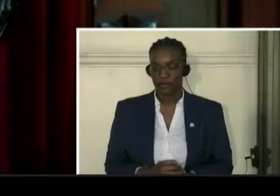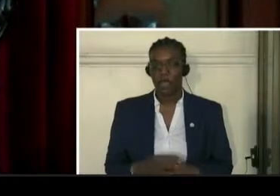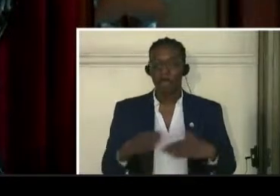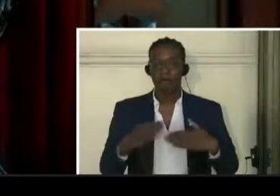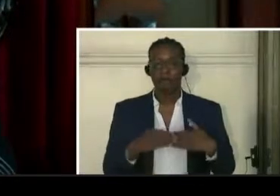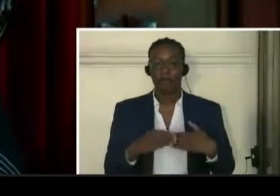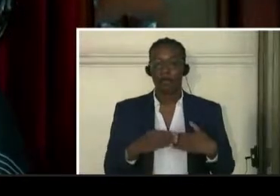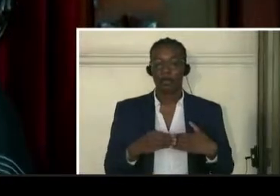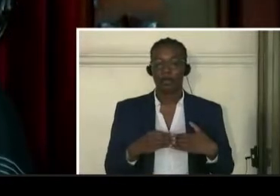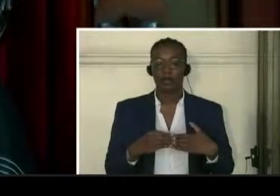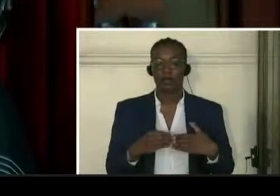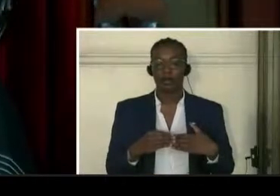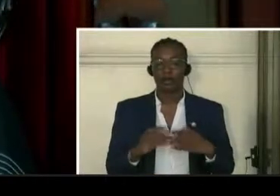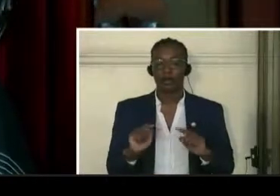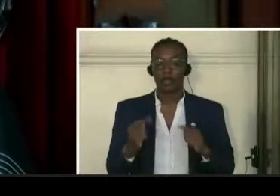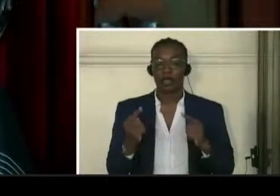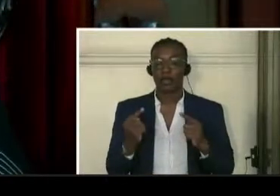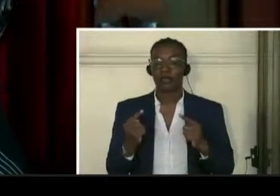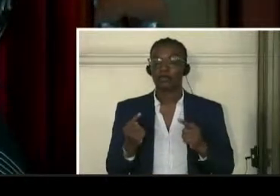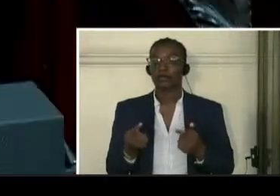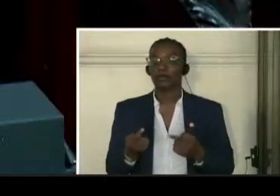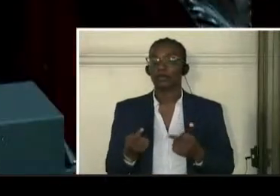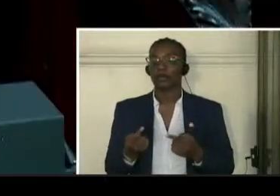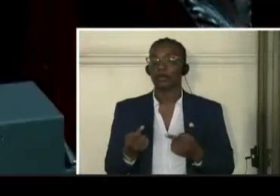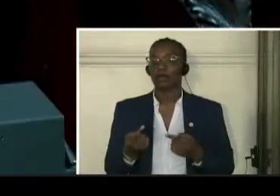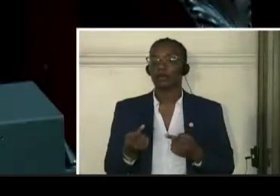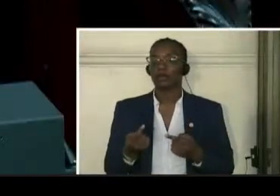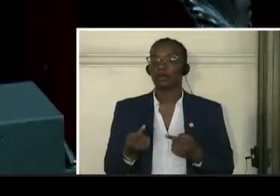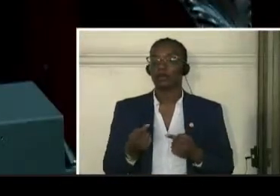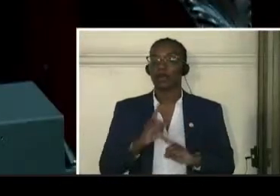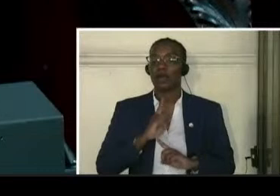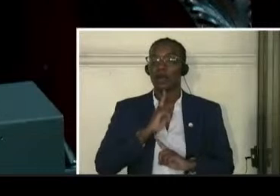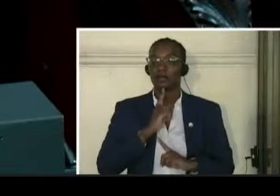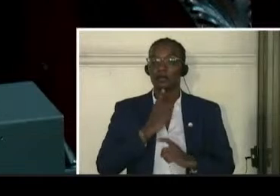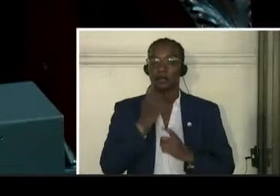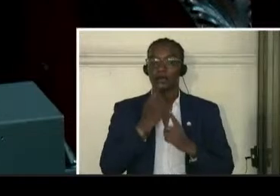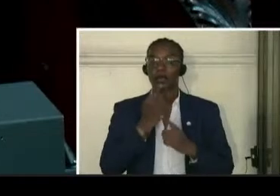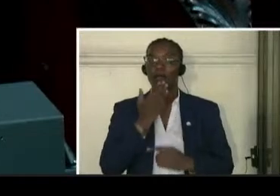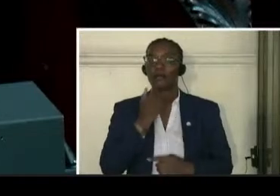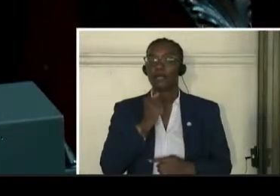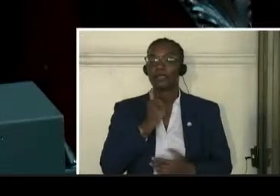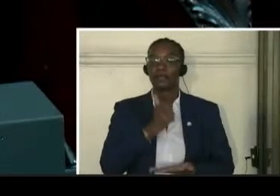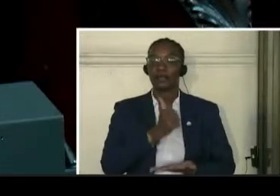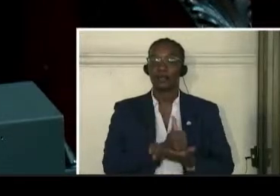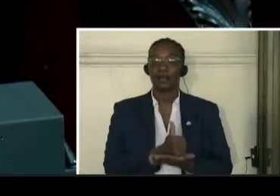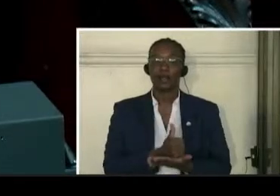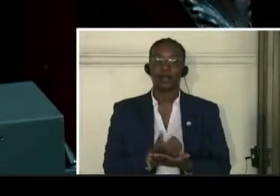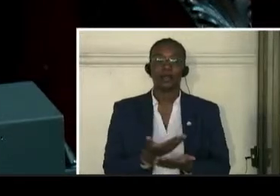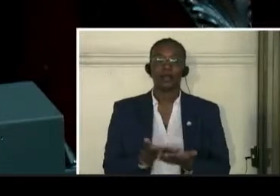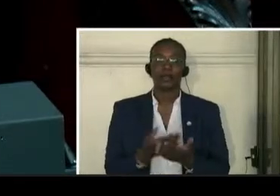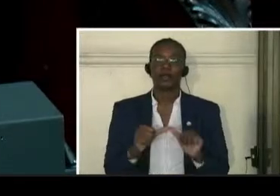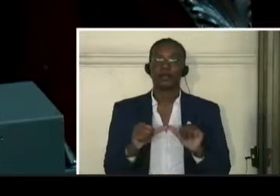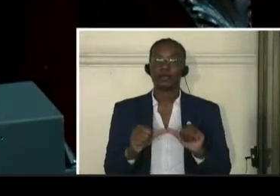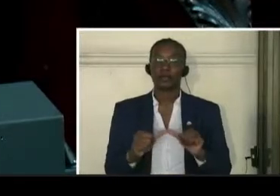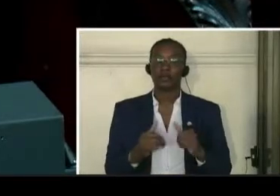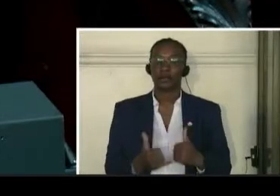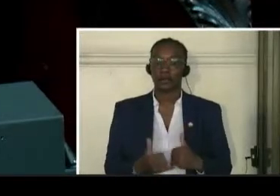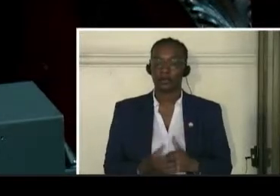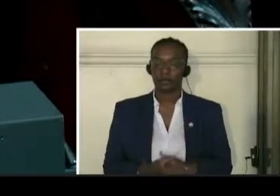A member cannot take a question. Please sit down, Honorable Mungango. You may continue, Honorable Member.